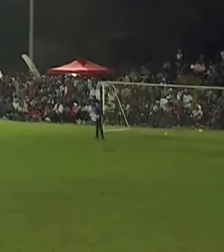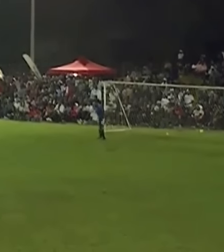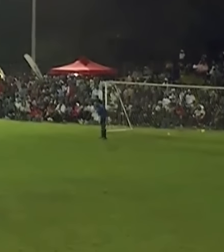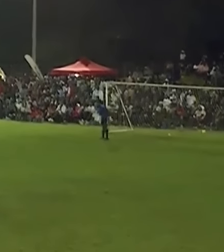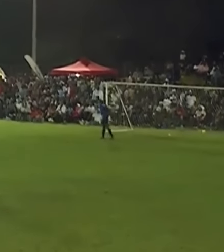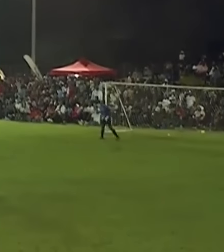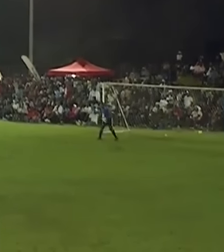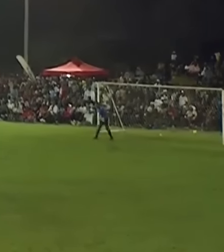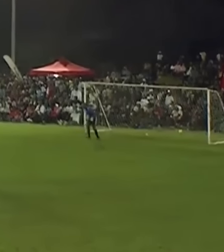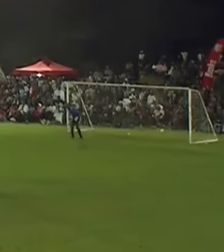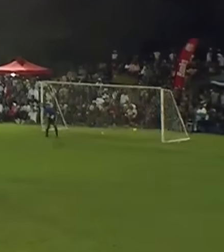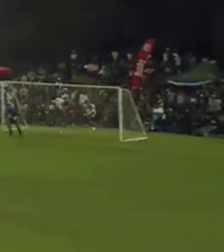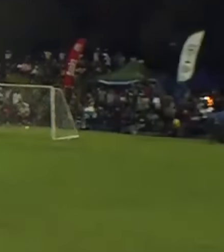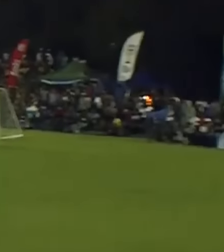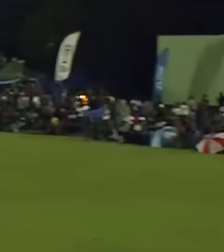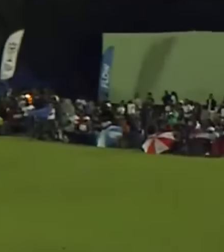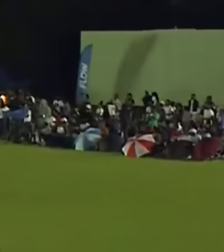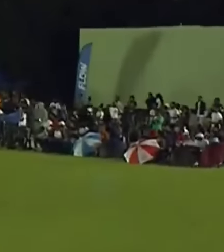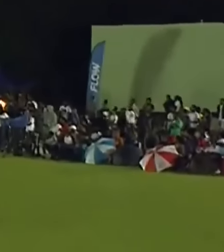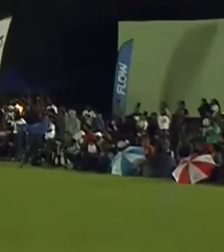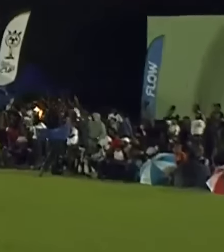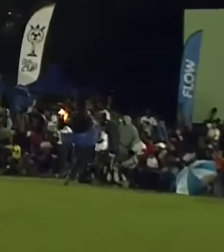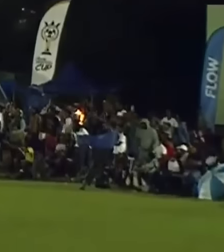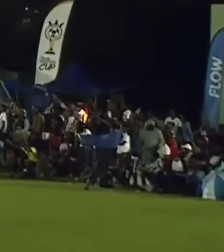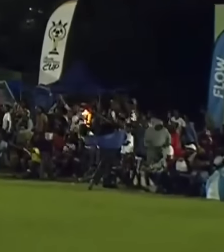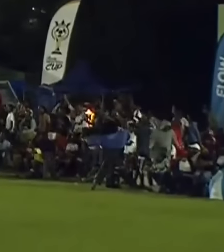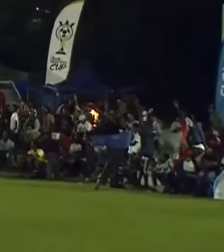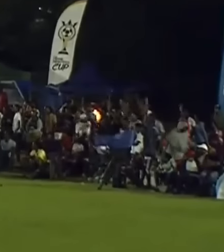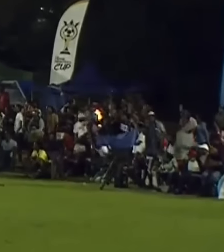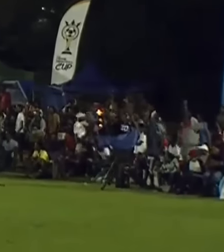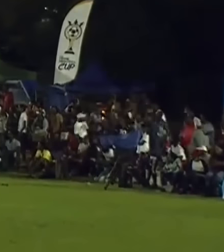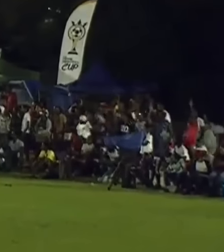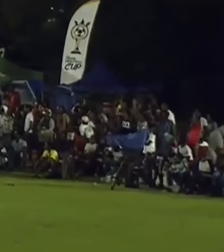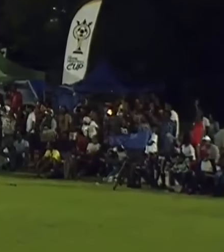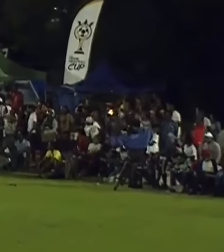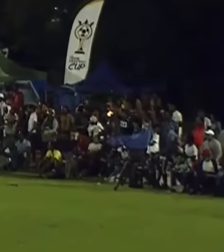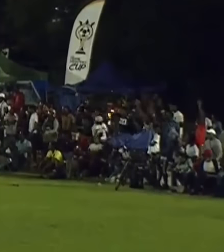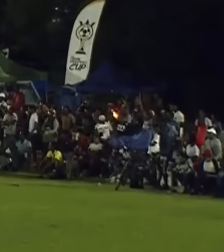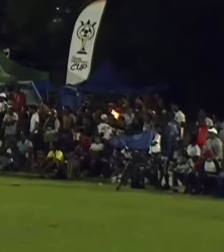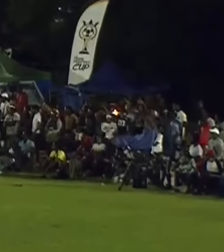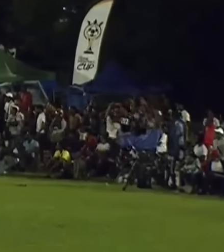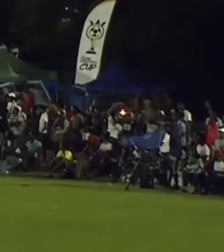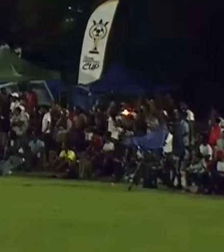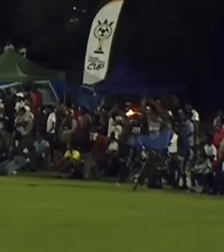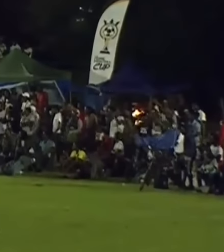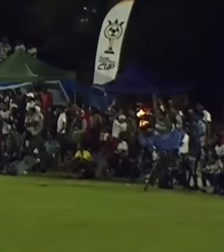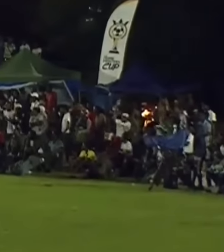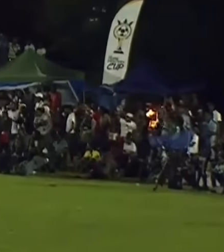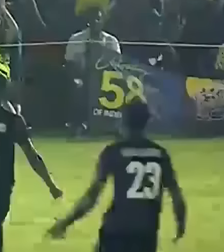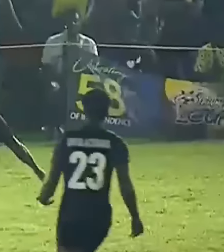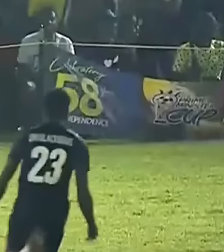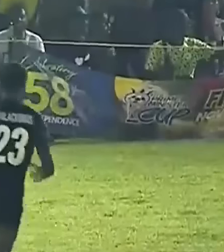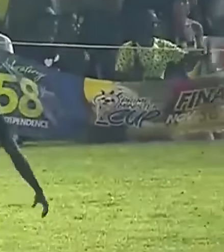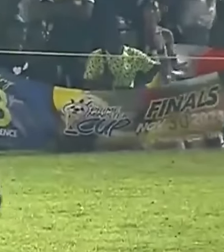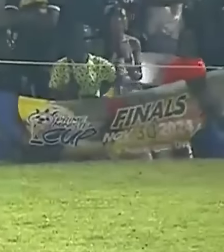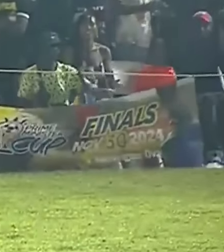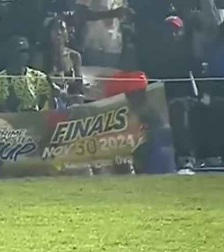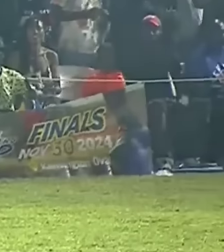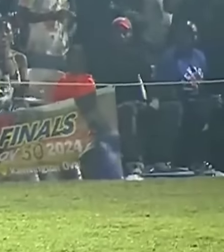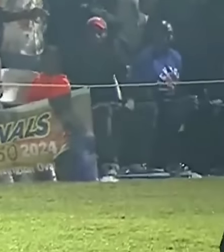Romario Drates from long range, and how about that for a strike? UWI Blackbirds up 2-0 and cruising down